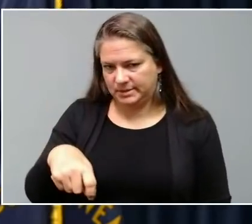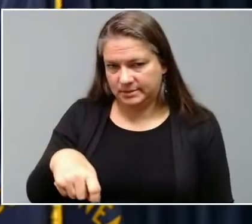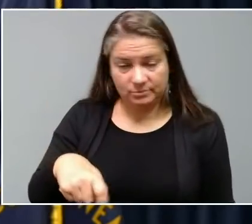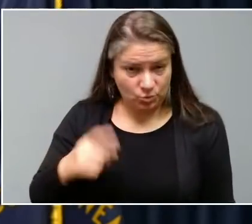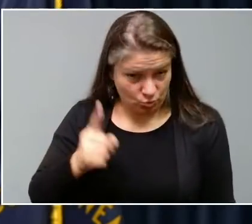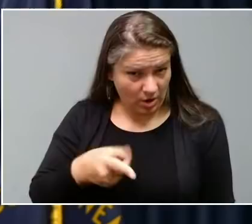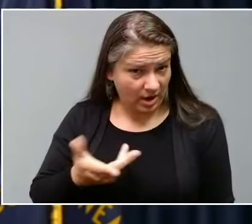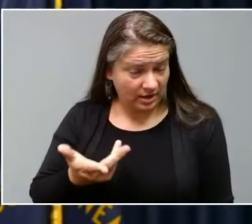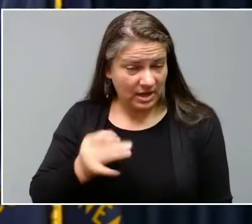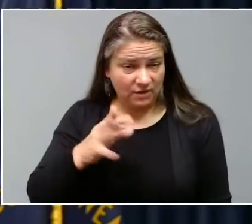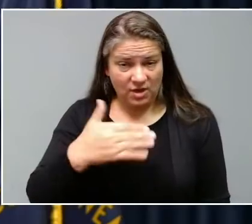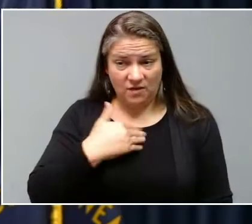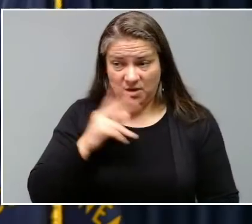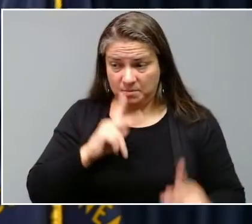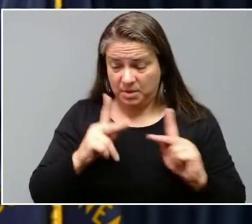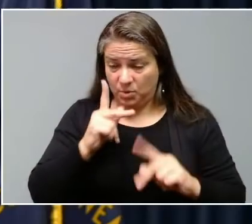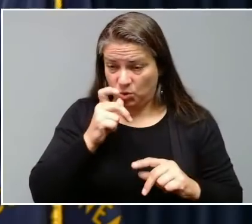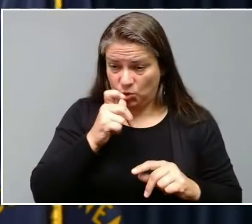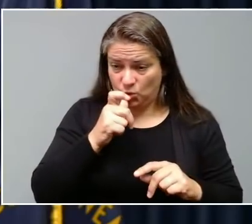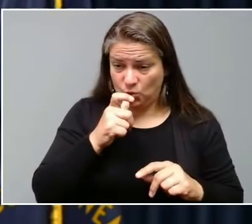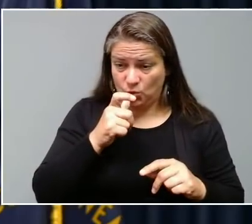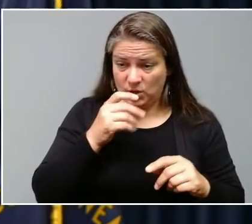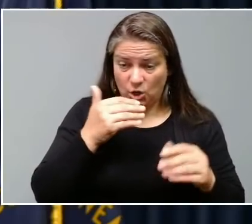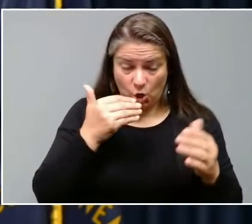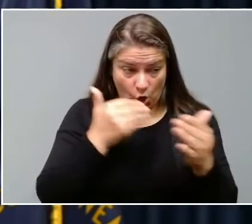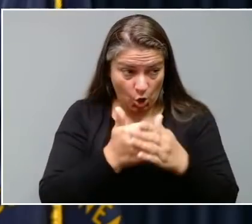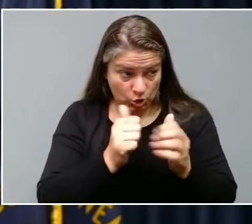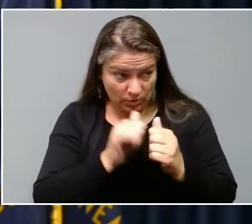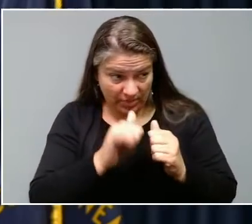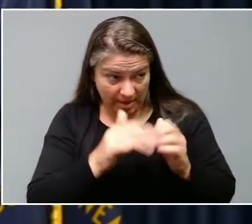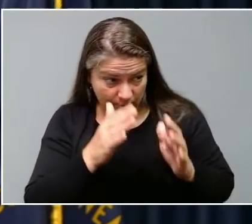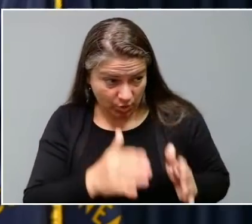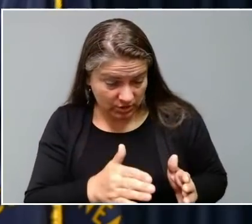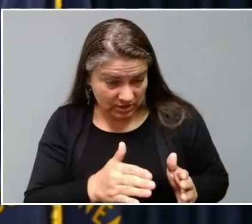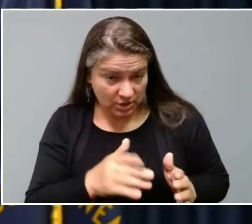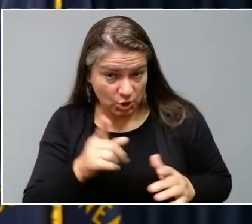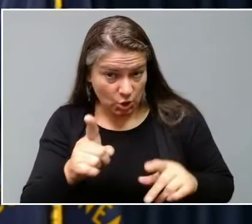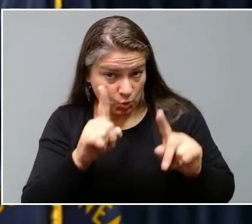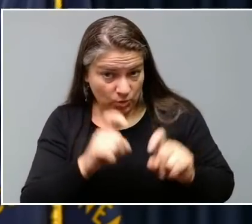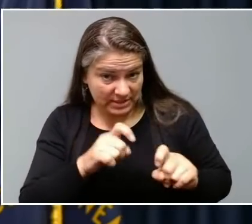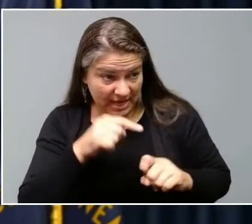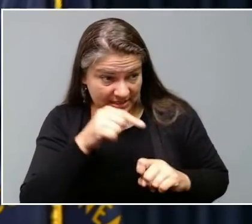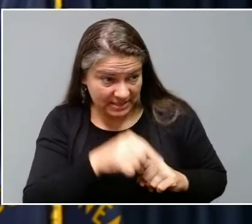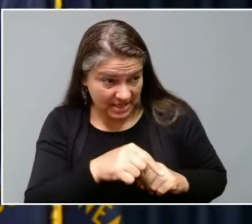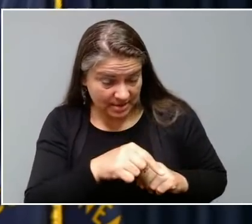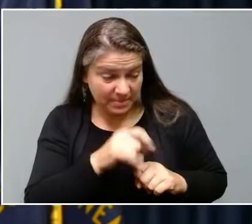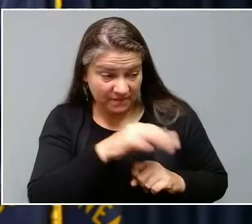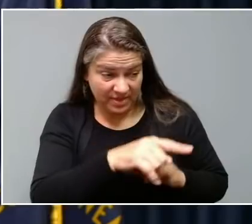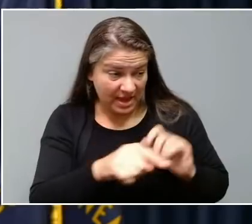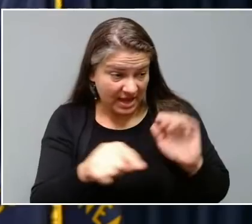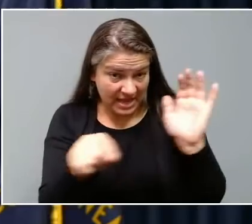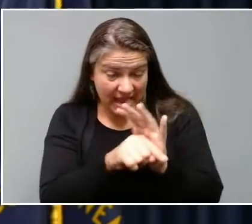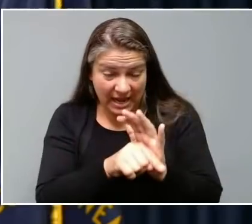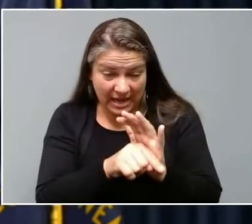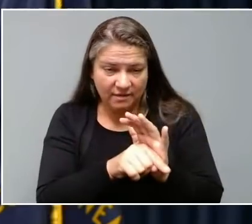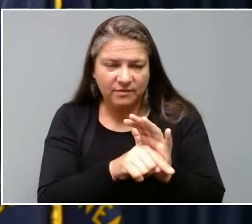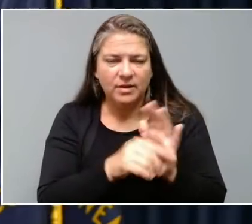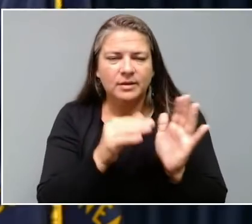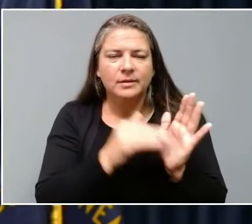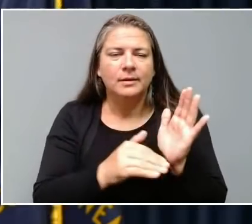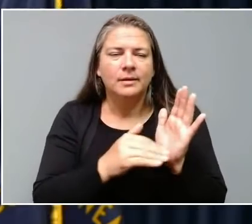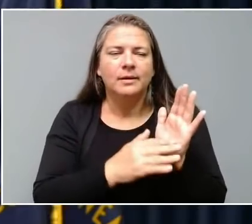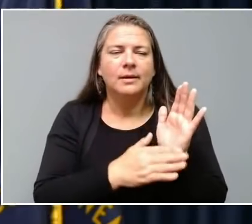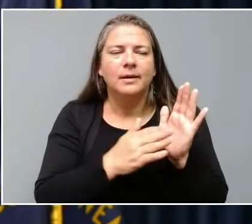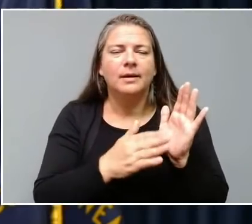going to have people that were in close contact, but you're going to test them, and as long as they're negative for a certain number of days, they could